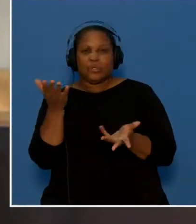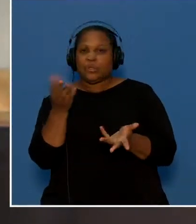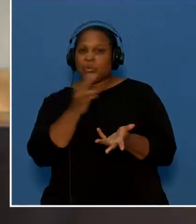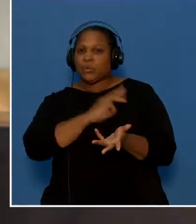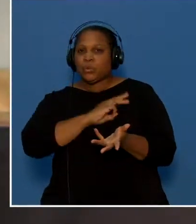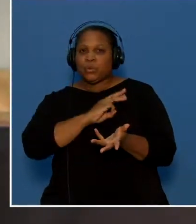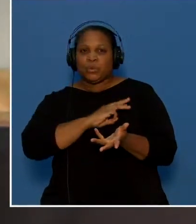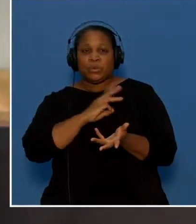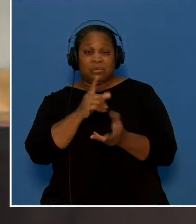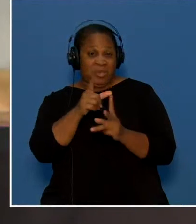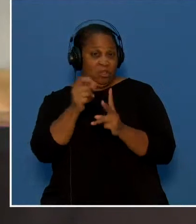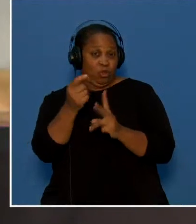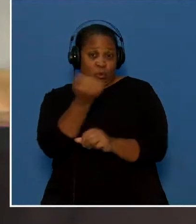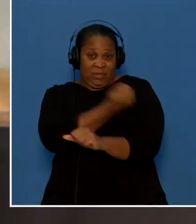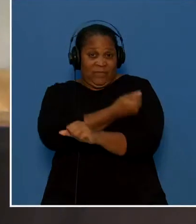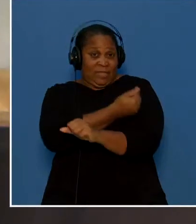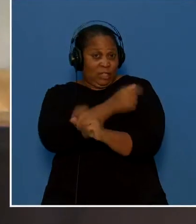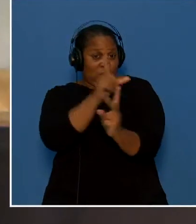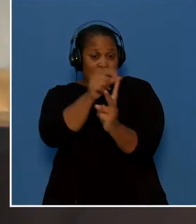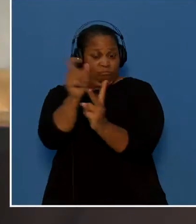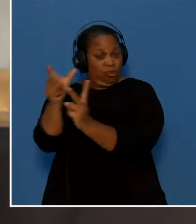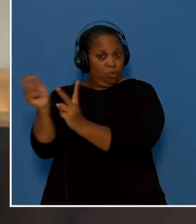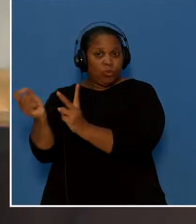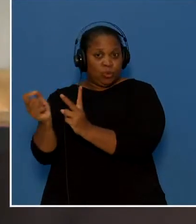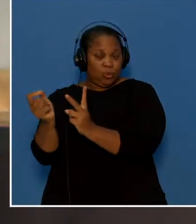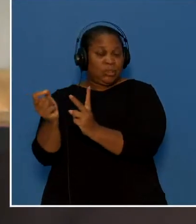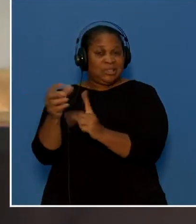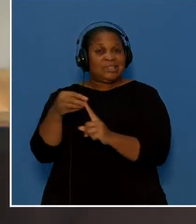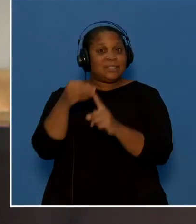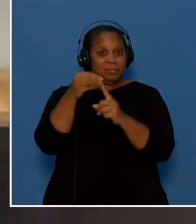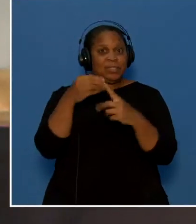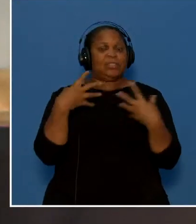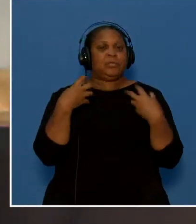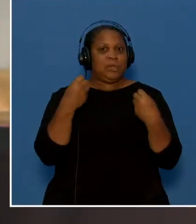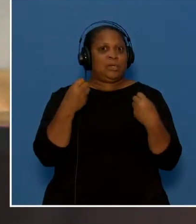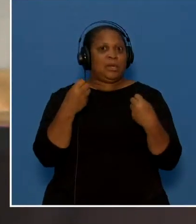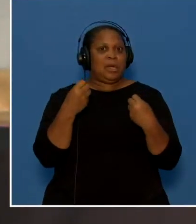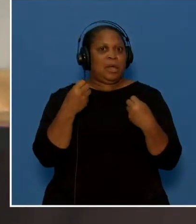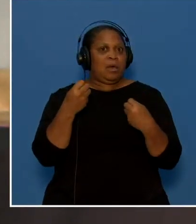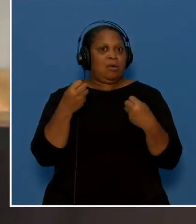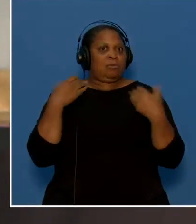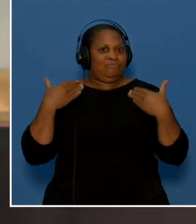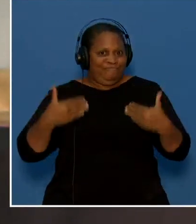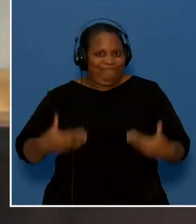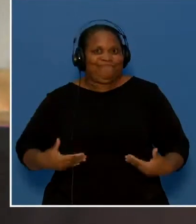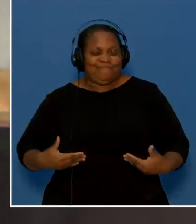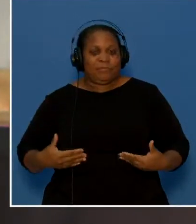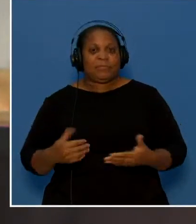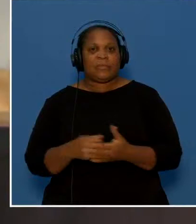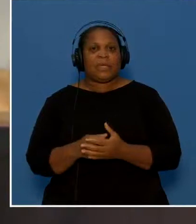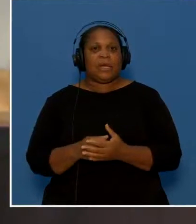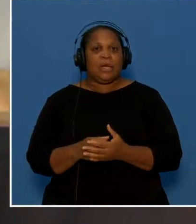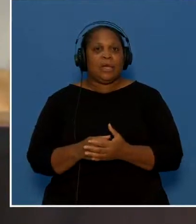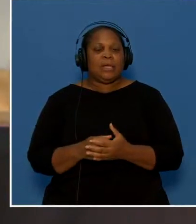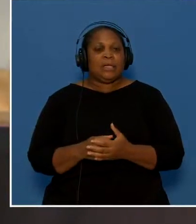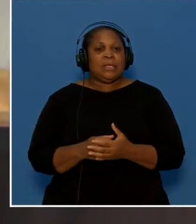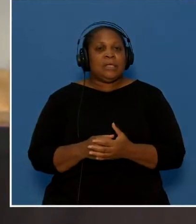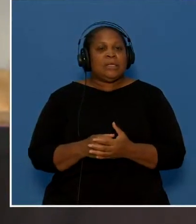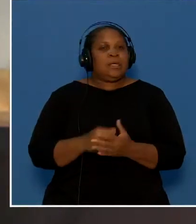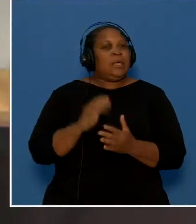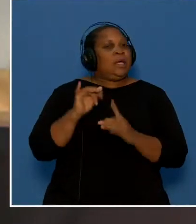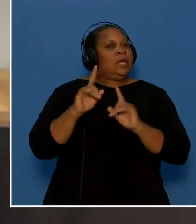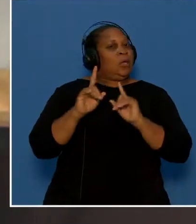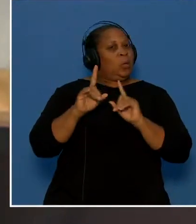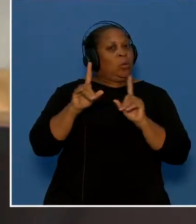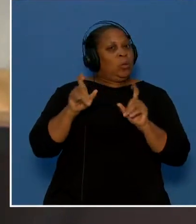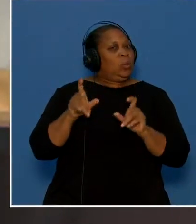a choice of vaccines people can choose from, especially with health conditions? That is a question that is